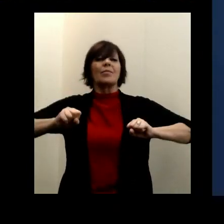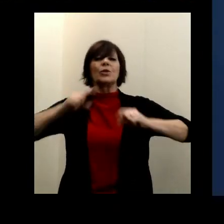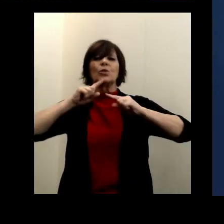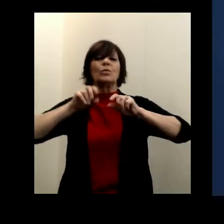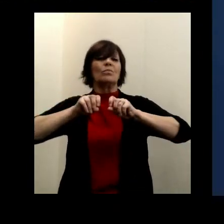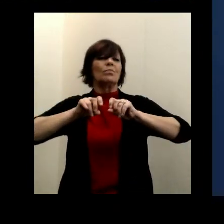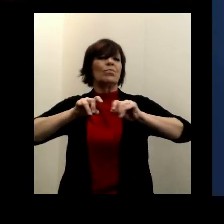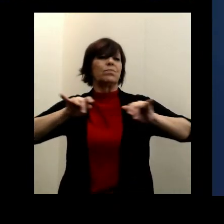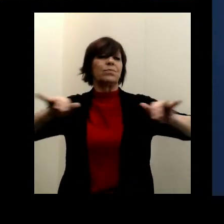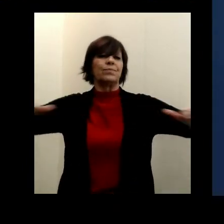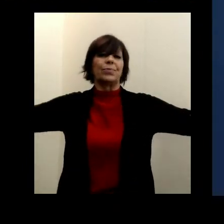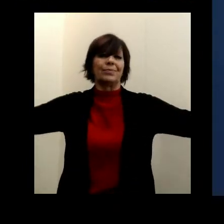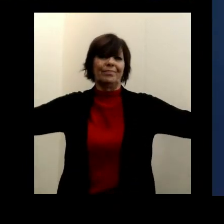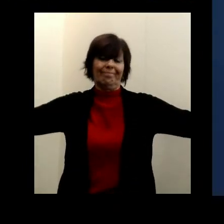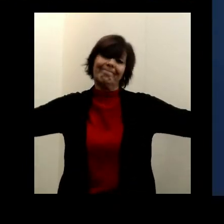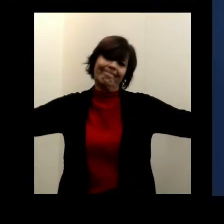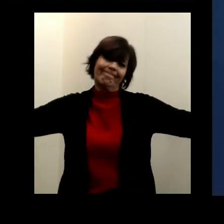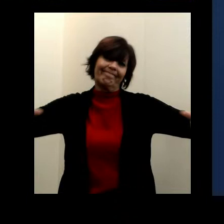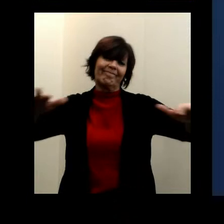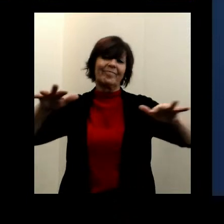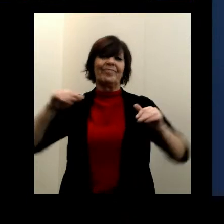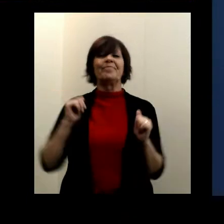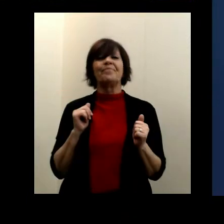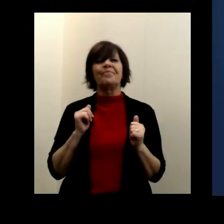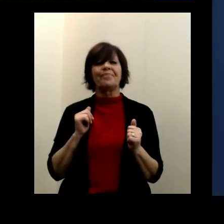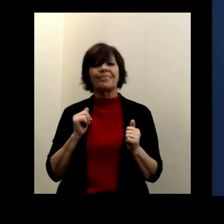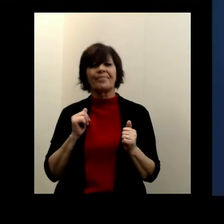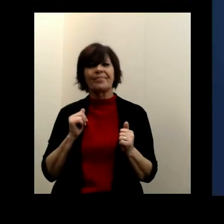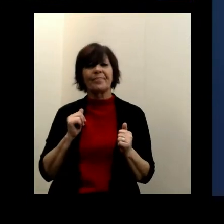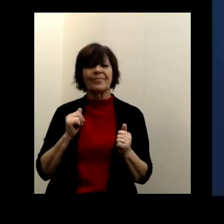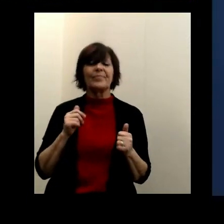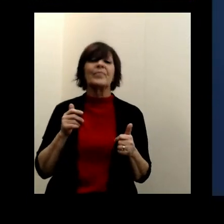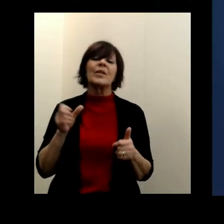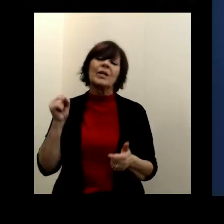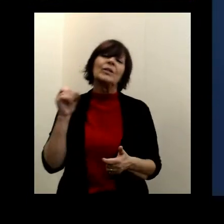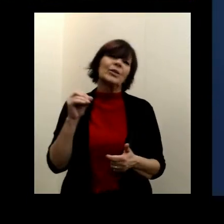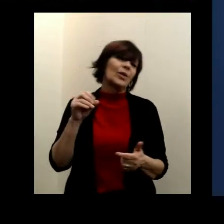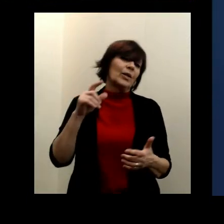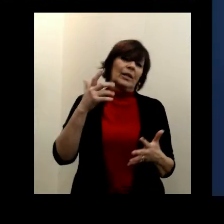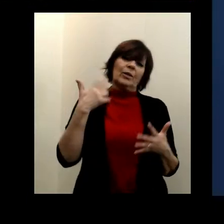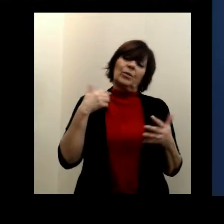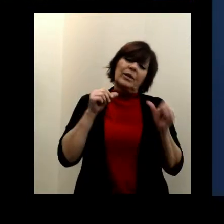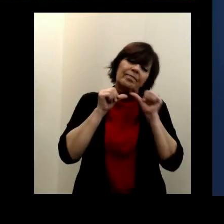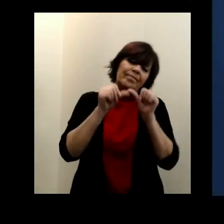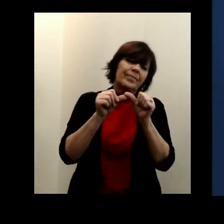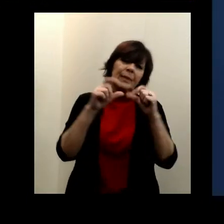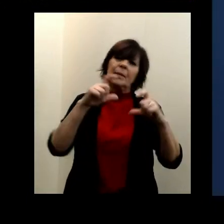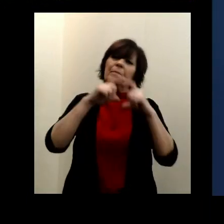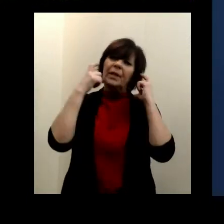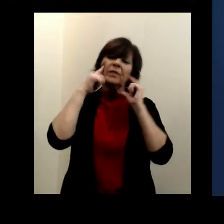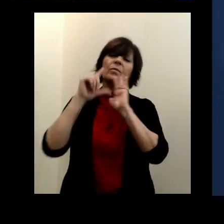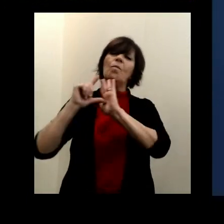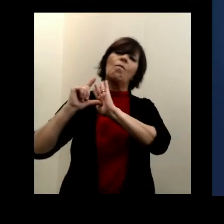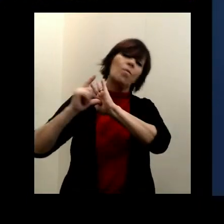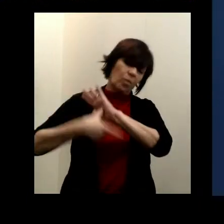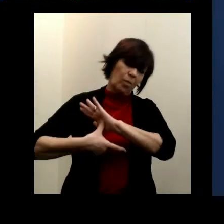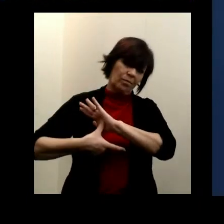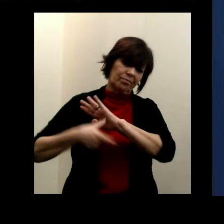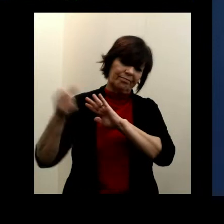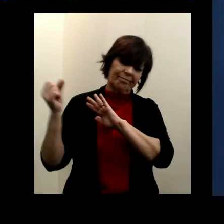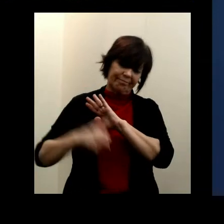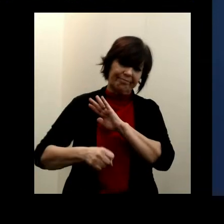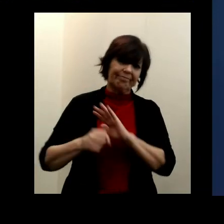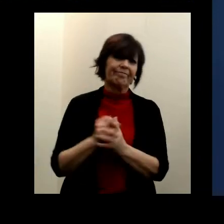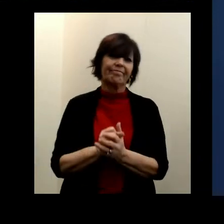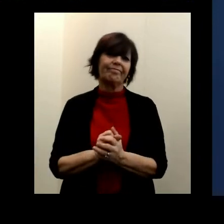dosages, you could still theoretically catch the virus and then pass it on to others. It just won't have the effect on you where you're sick. So that is something